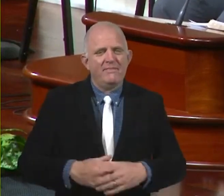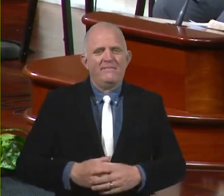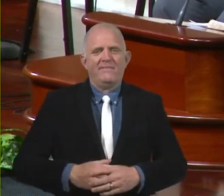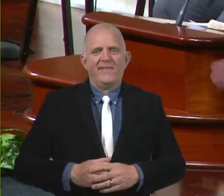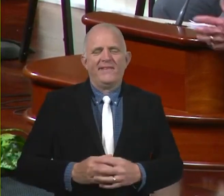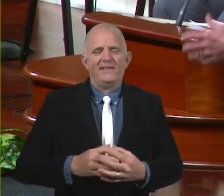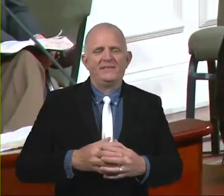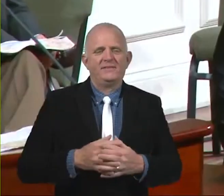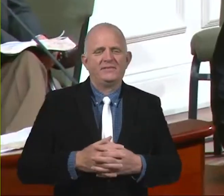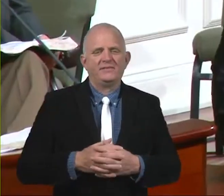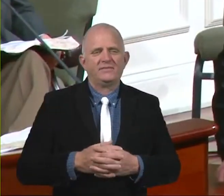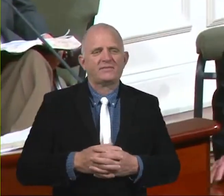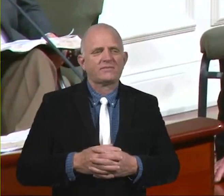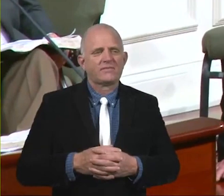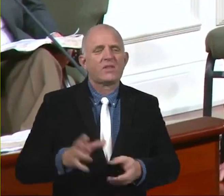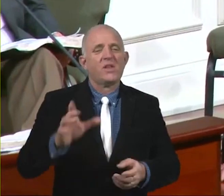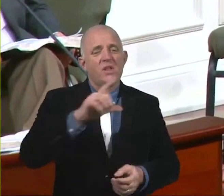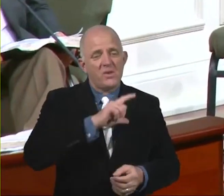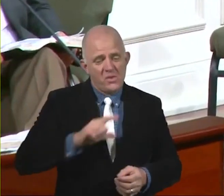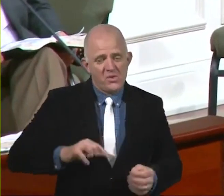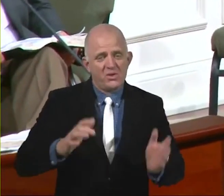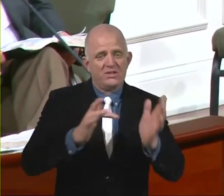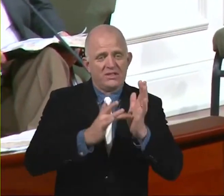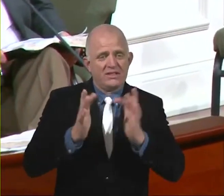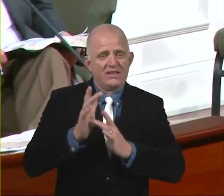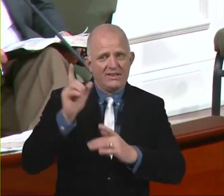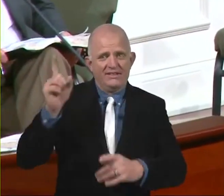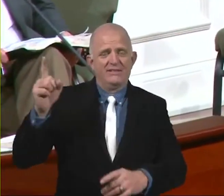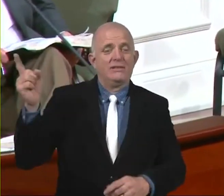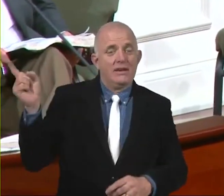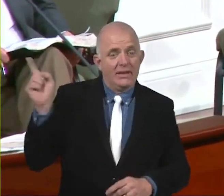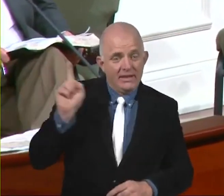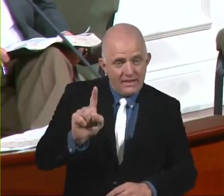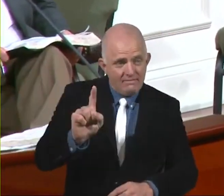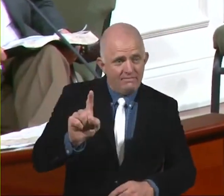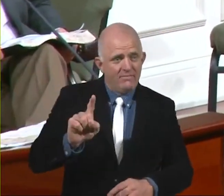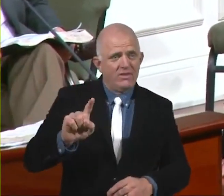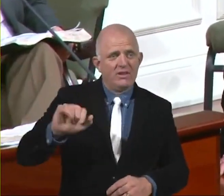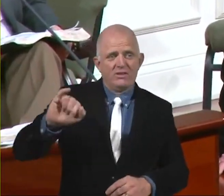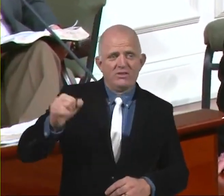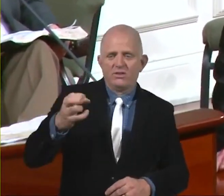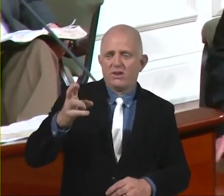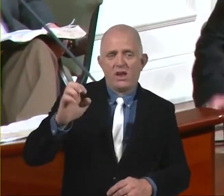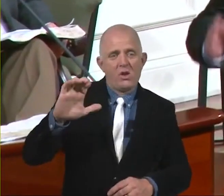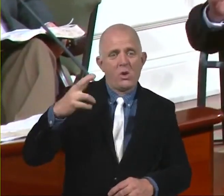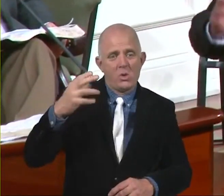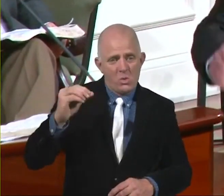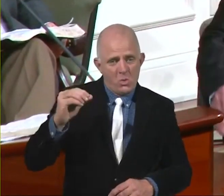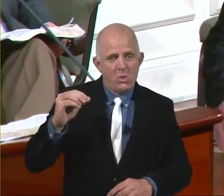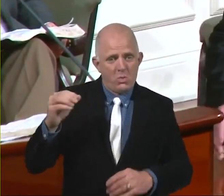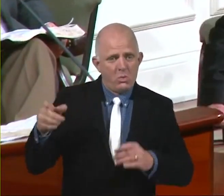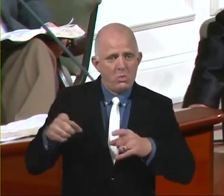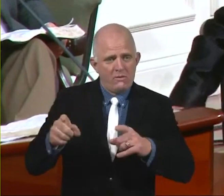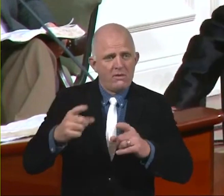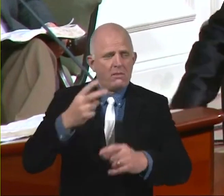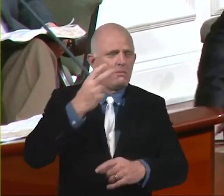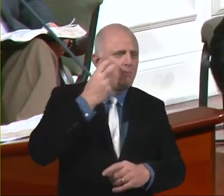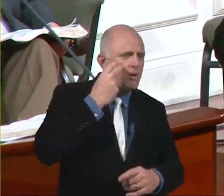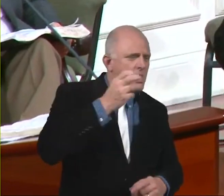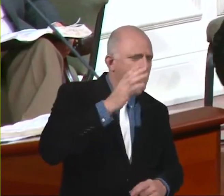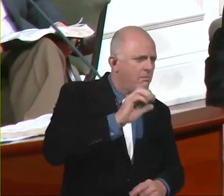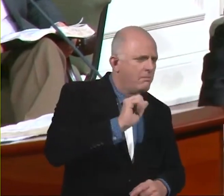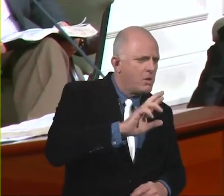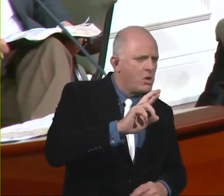You know, the Lord Jesus is coming down the Jericho Road and here's blind Bartimaeus and he wants to see and